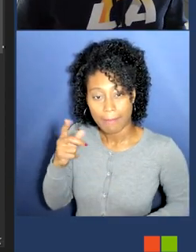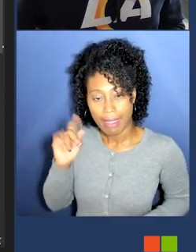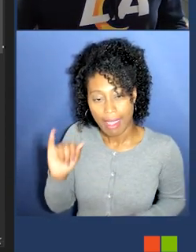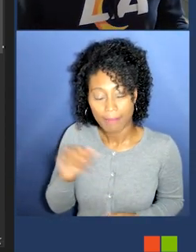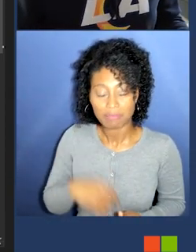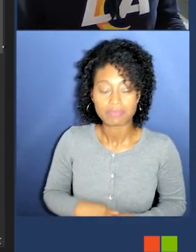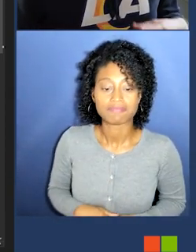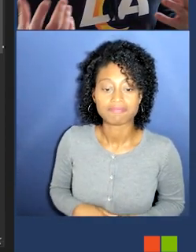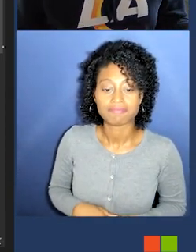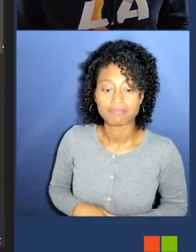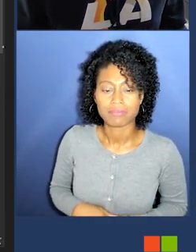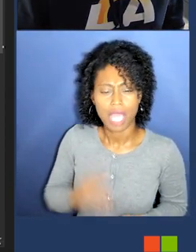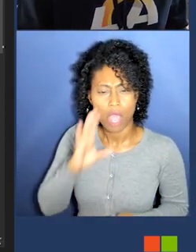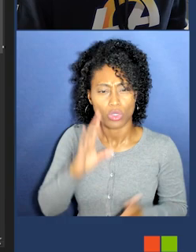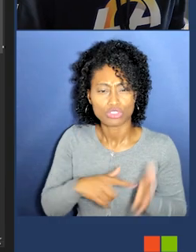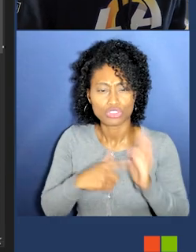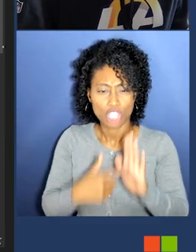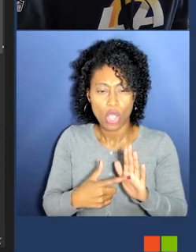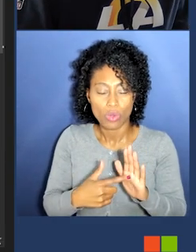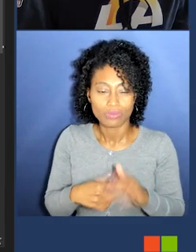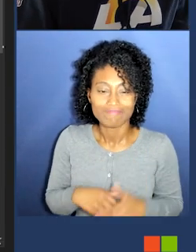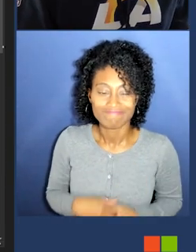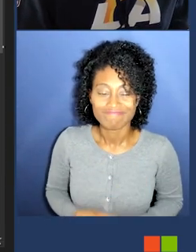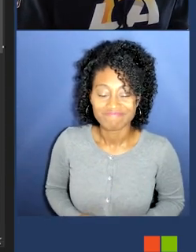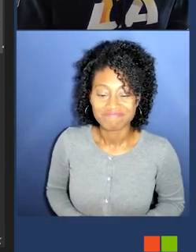this with the live demo.